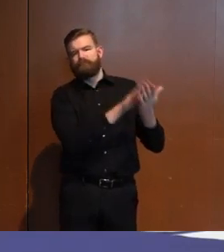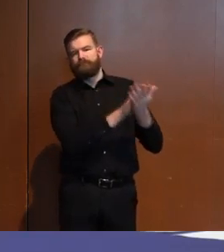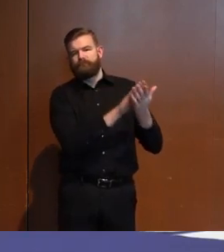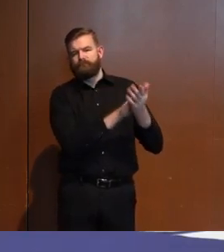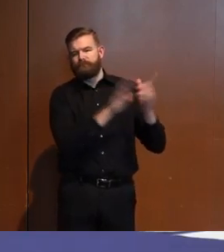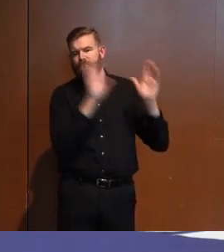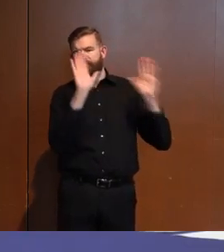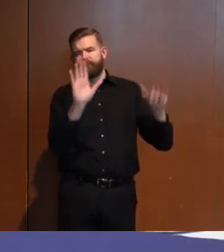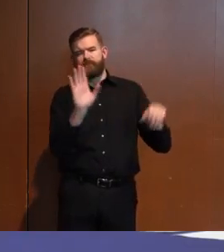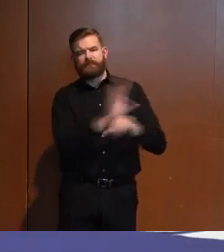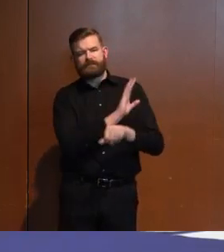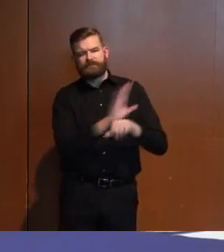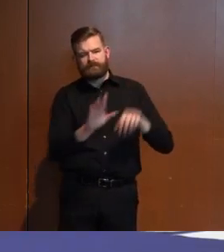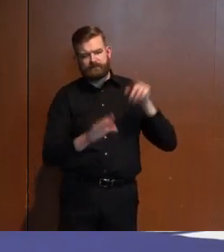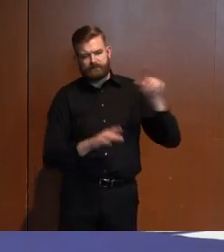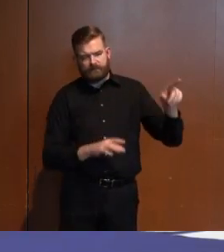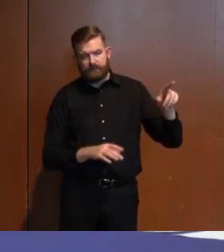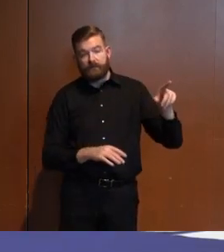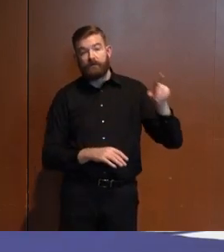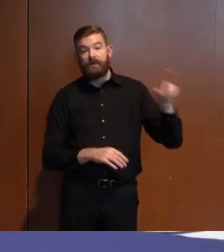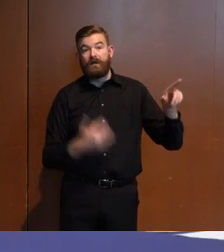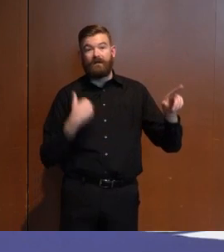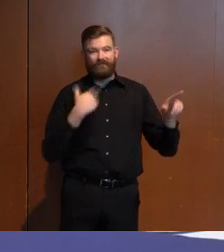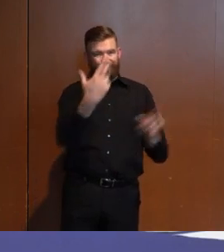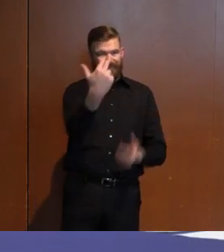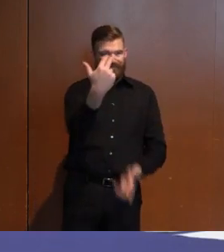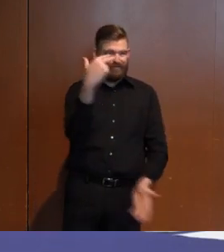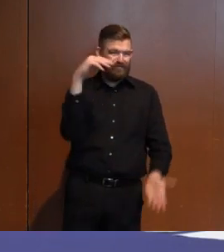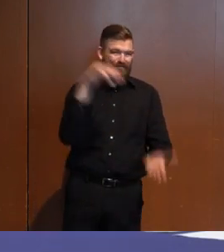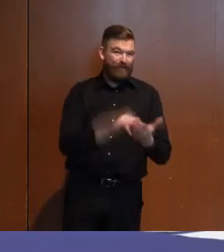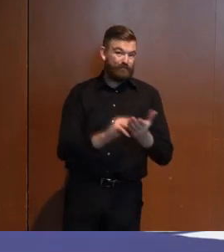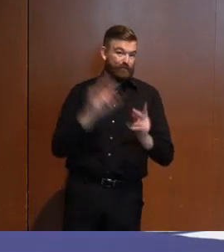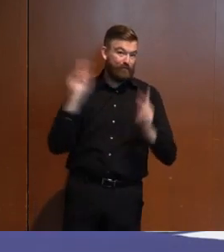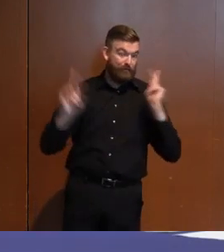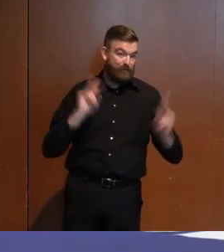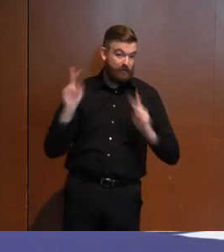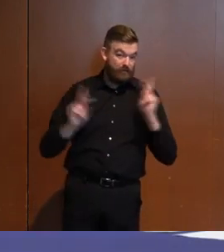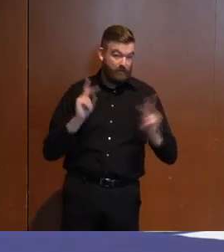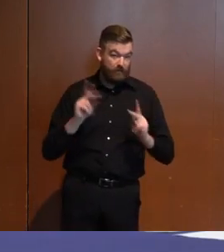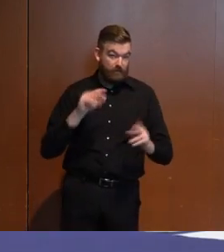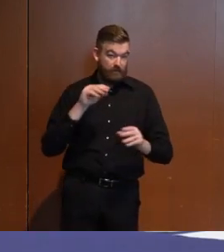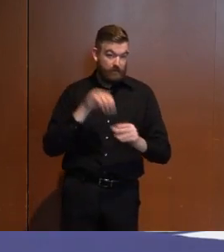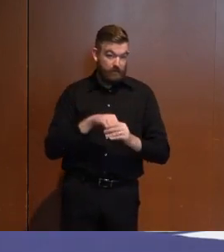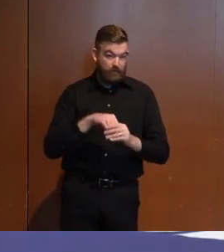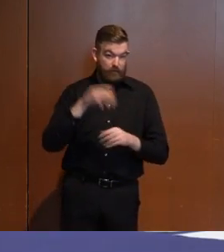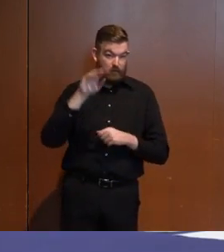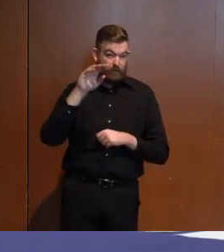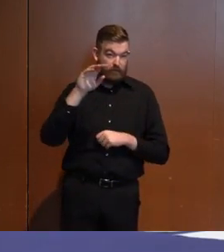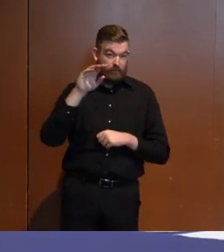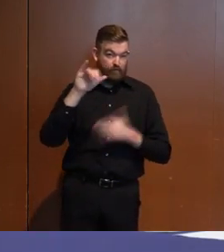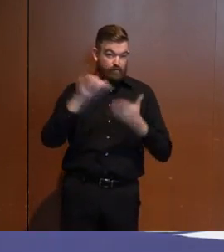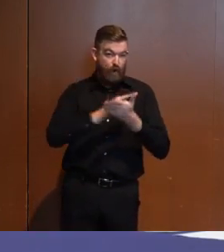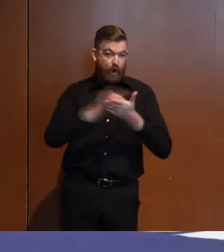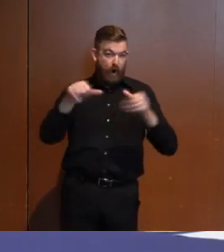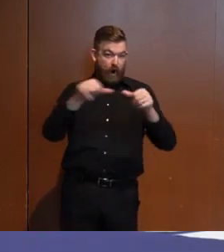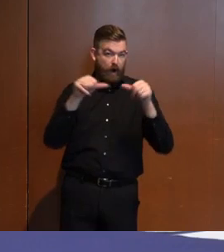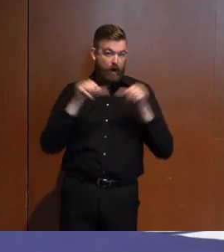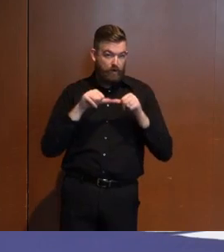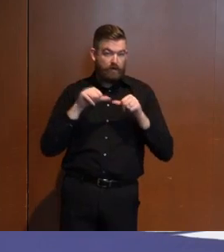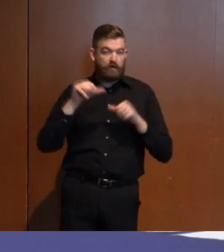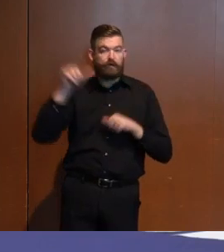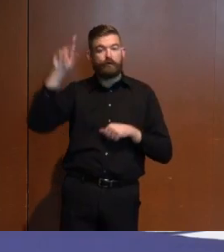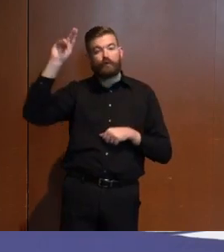have 13,000 people in Metro New York. So that's New York City, Jersey